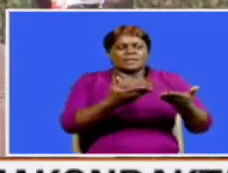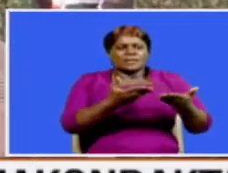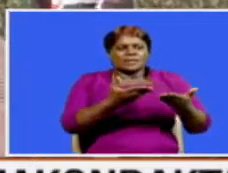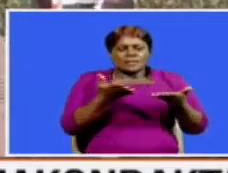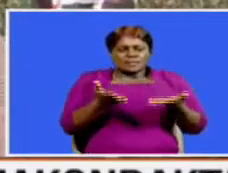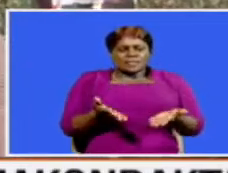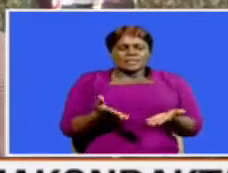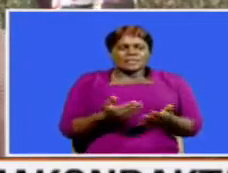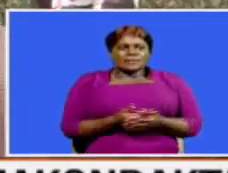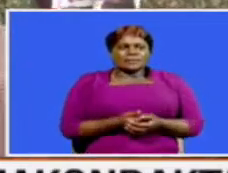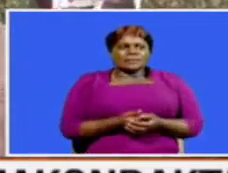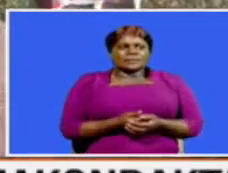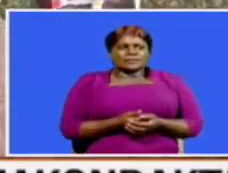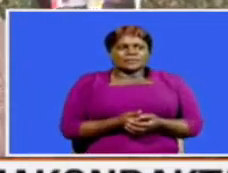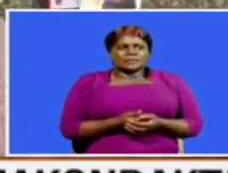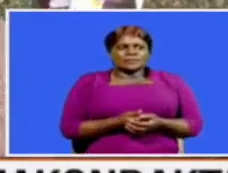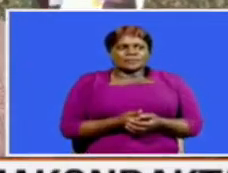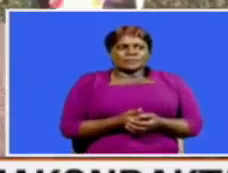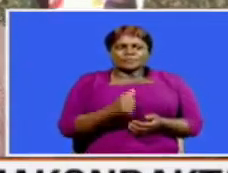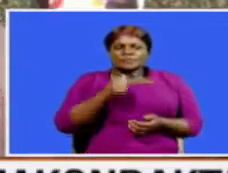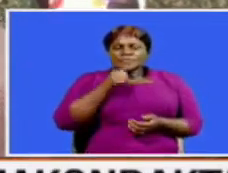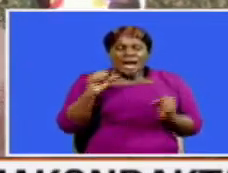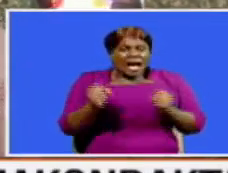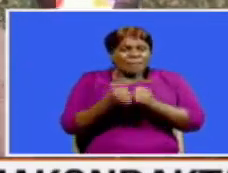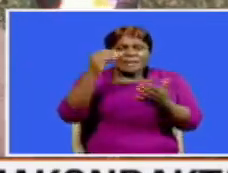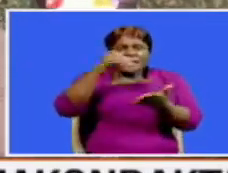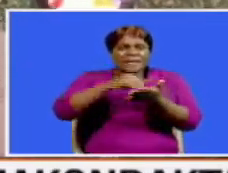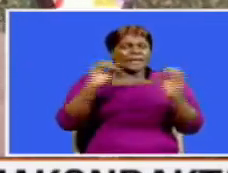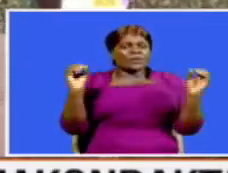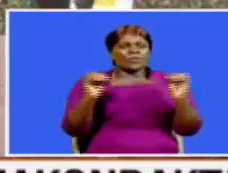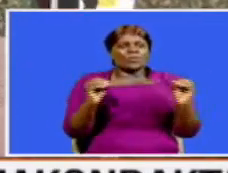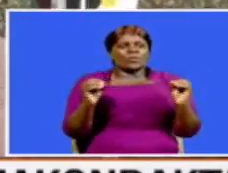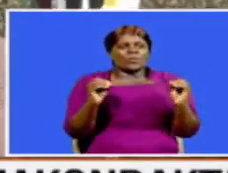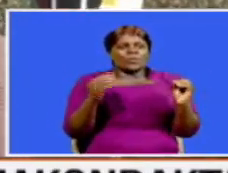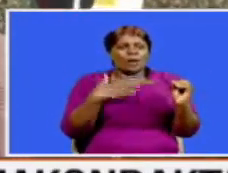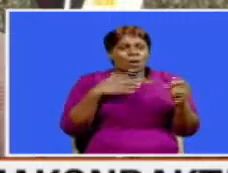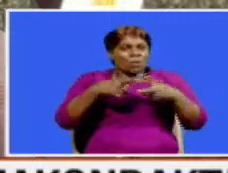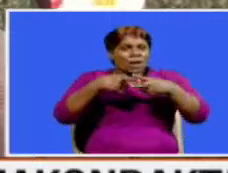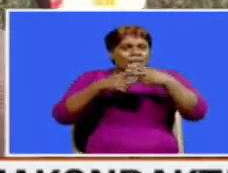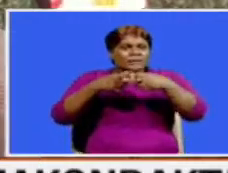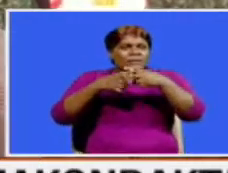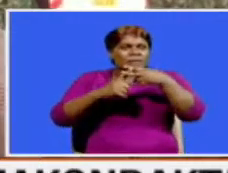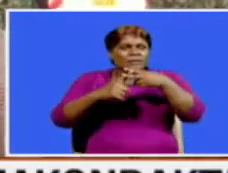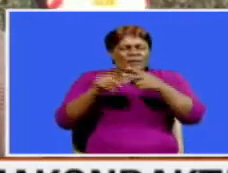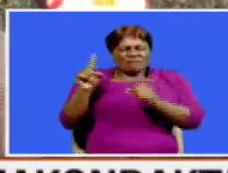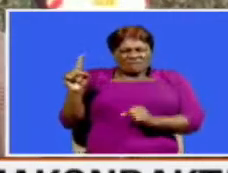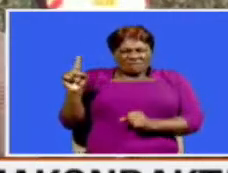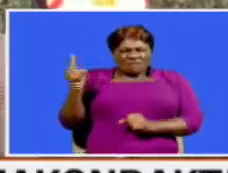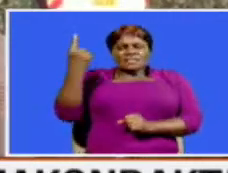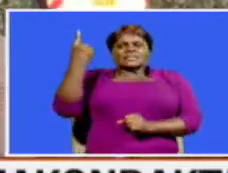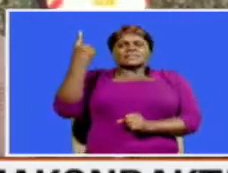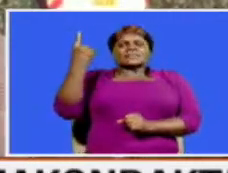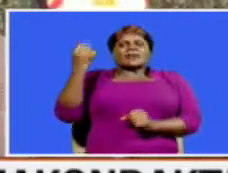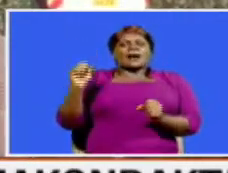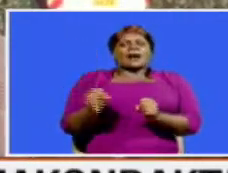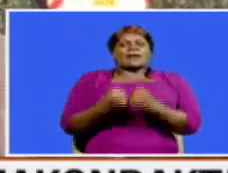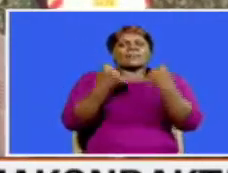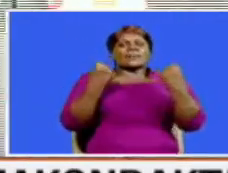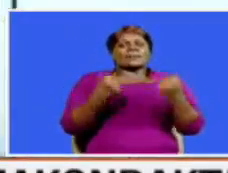of an event has not been seen, particularly in our industry. It is the first one of its kind.